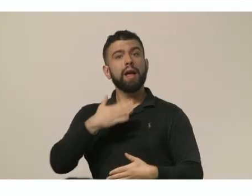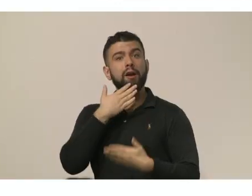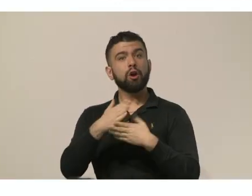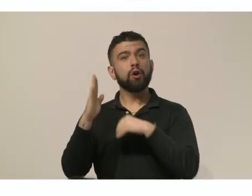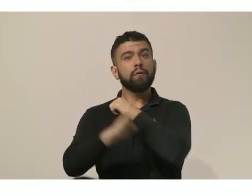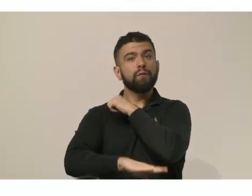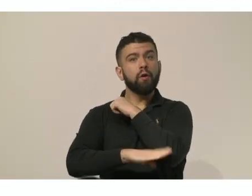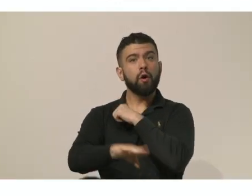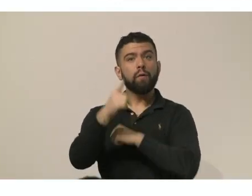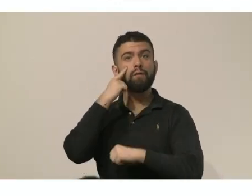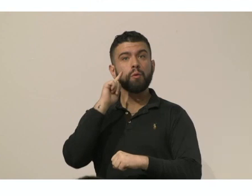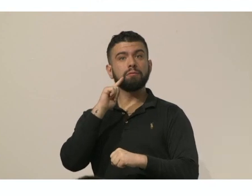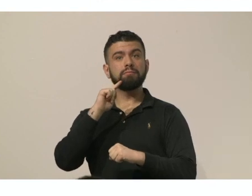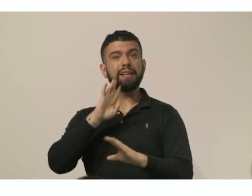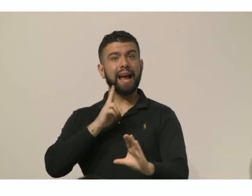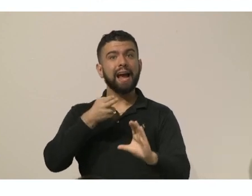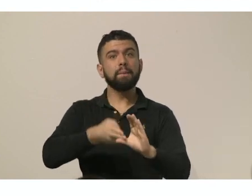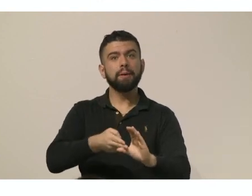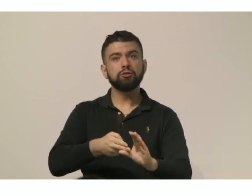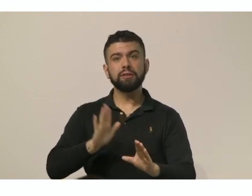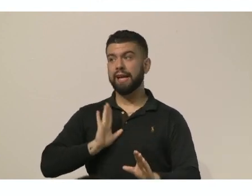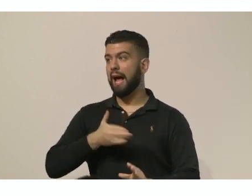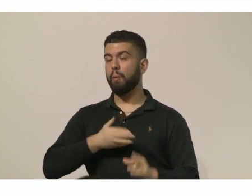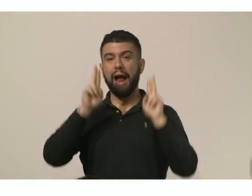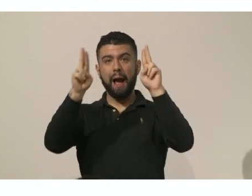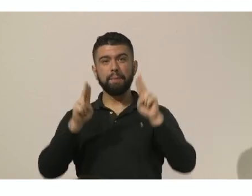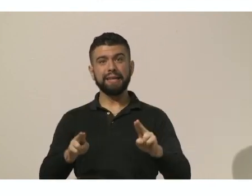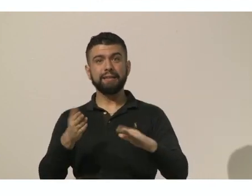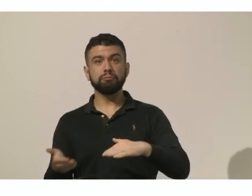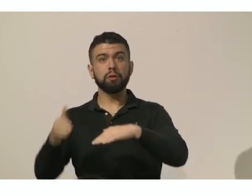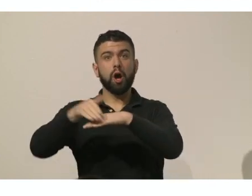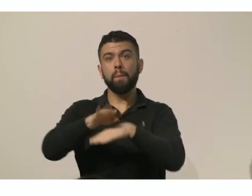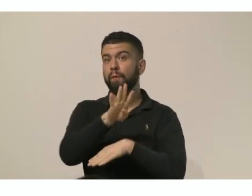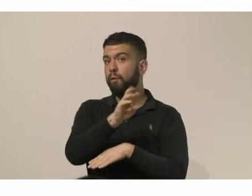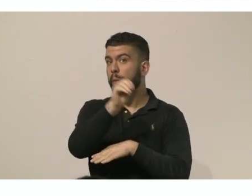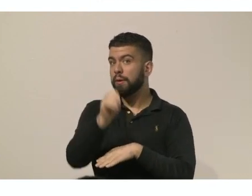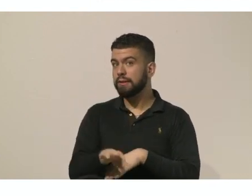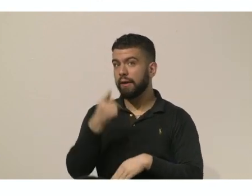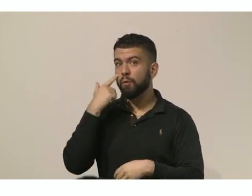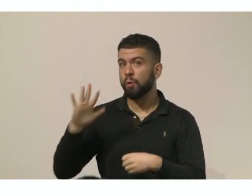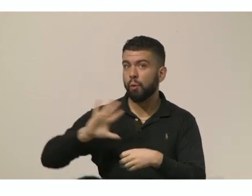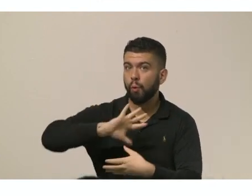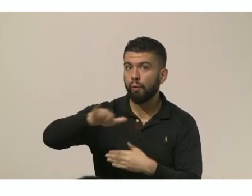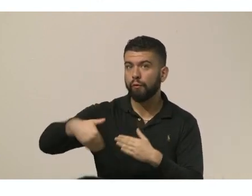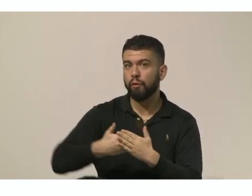Our applications were up about 4% overall, and I think that's very encouraging.